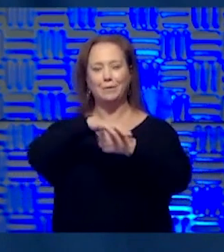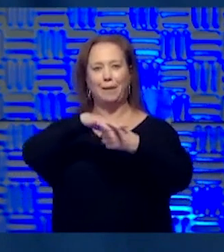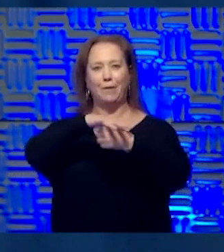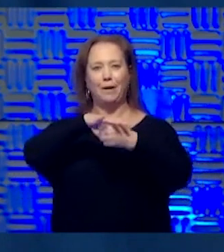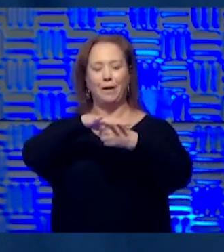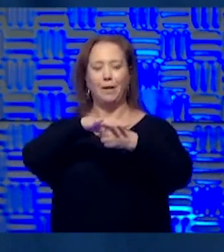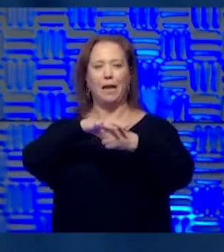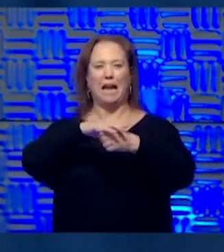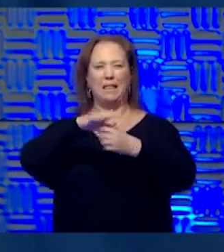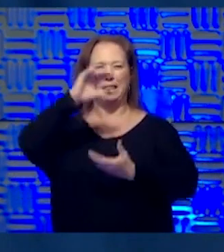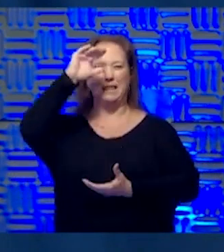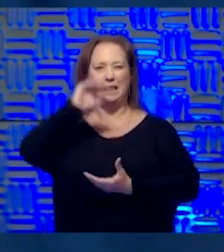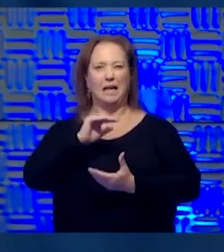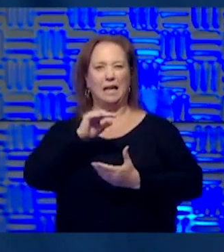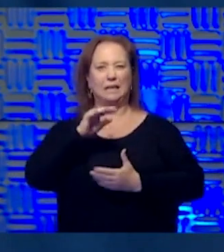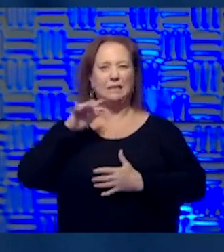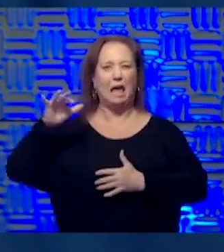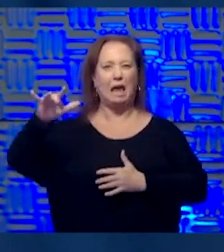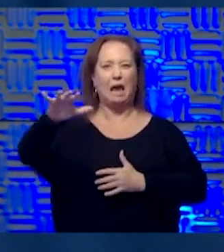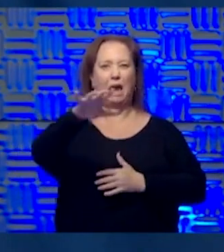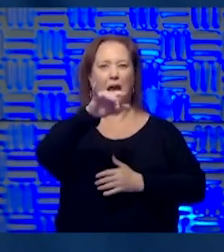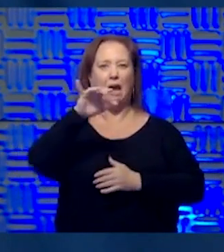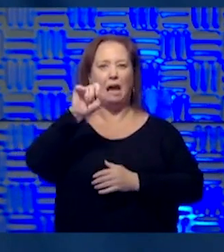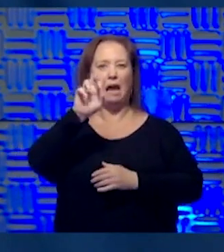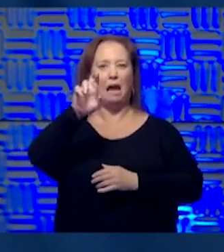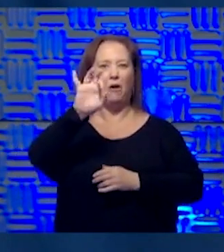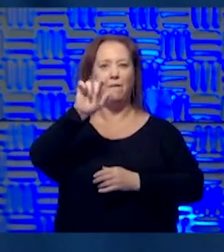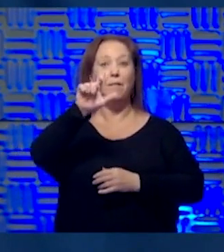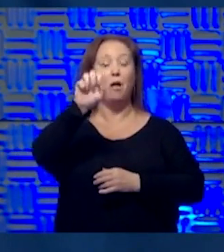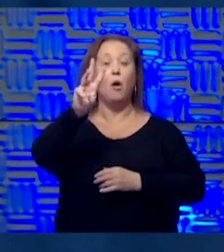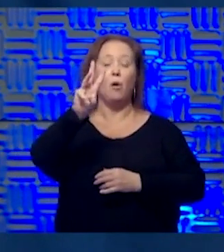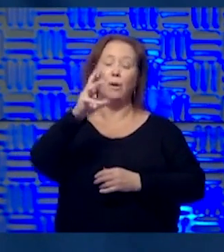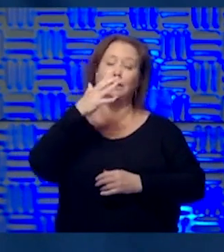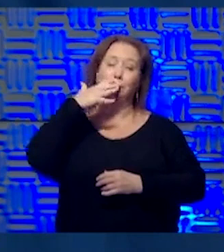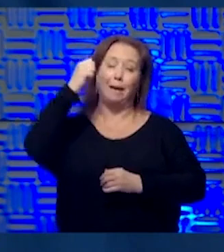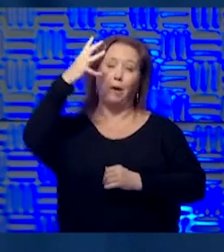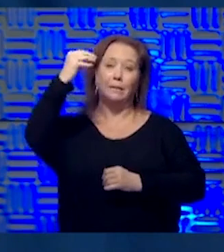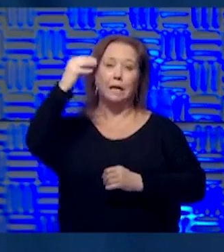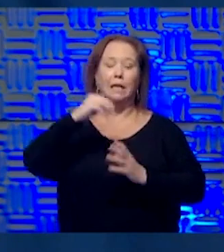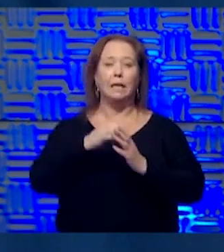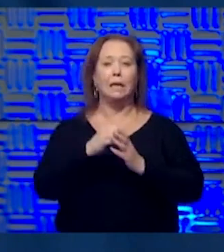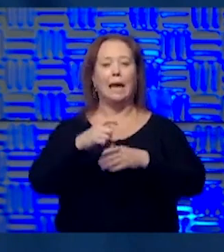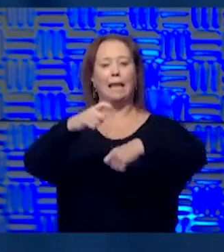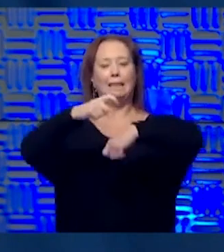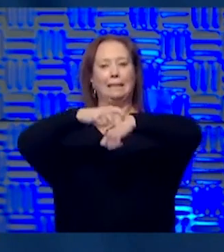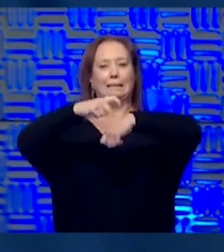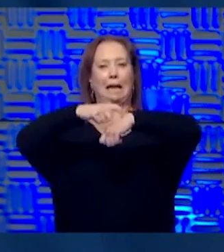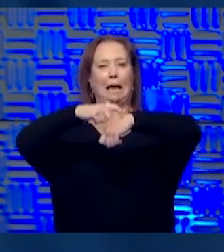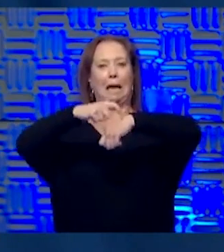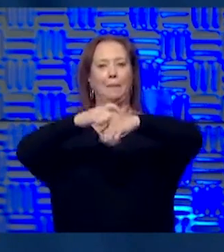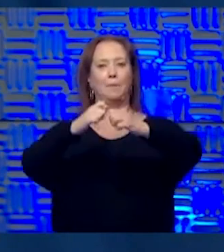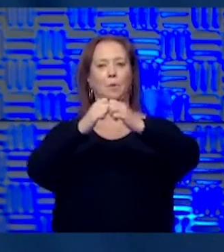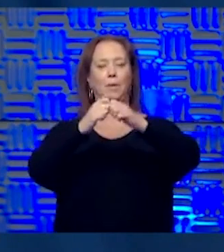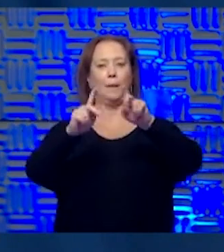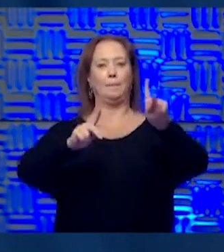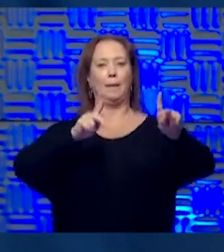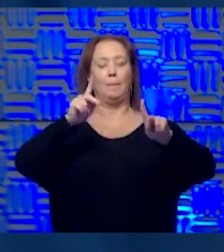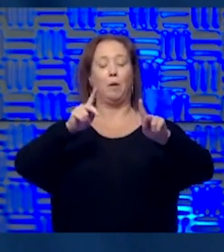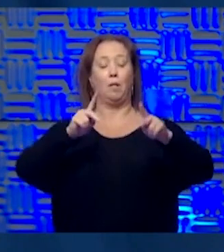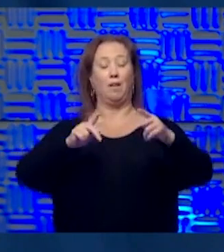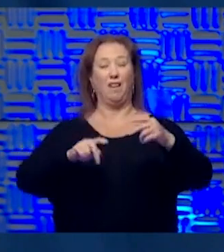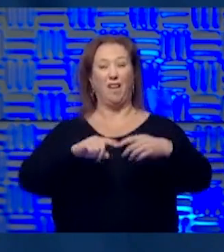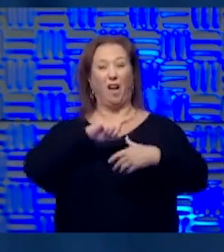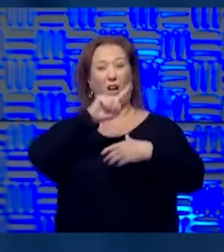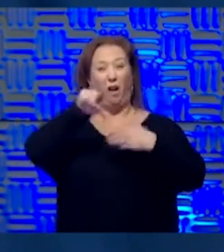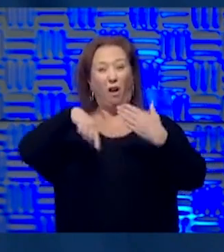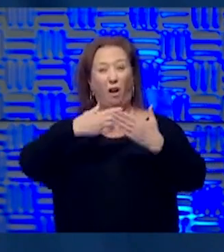good airflow, because you certainly have better airflow if you're outdoors. And then again, time that you're with those people. And when you combine all of